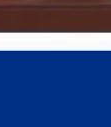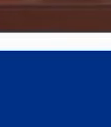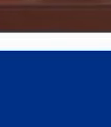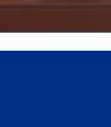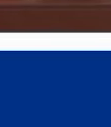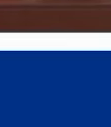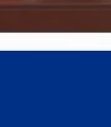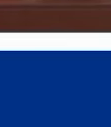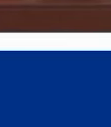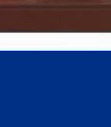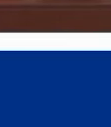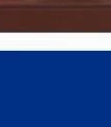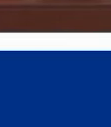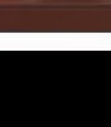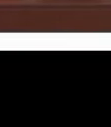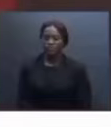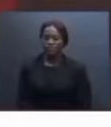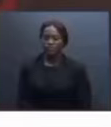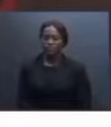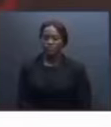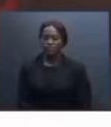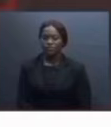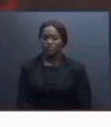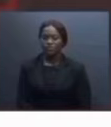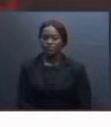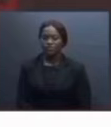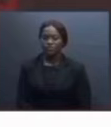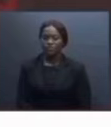nhwe dede ni bia e ko so. Honorable member,